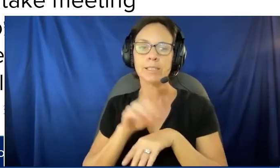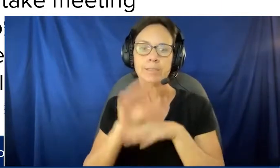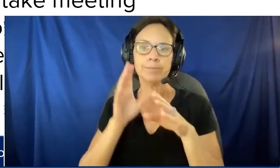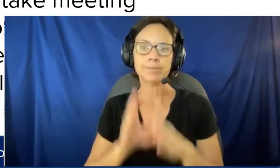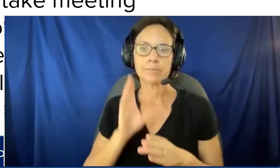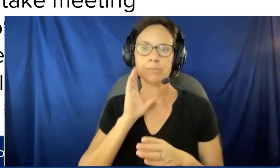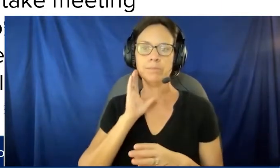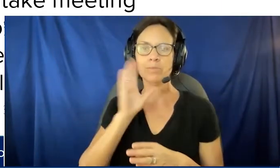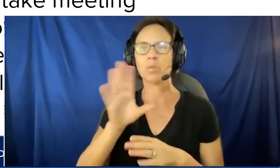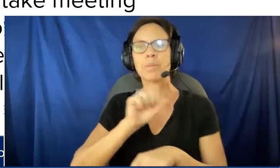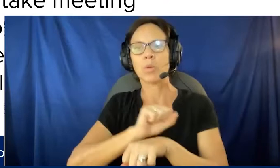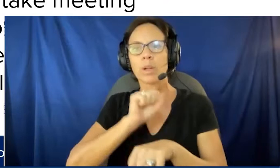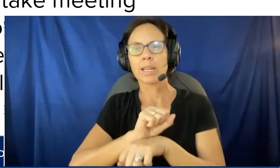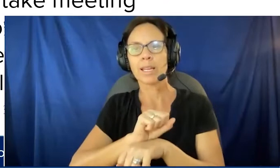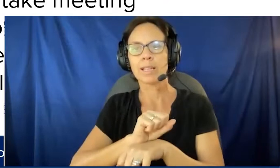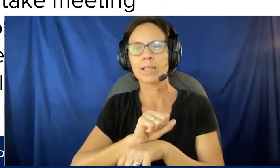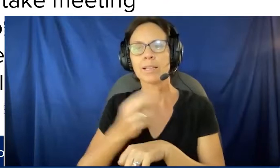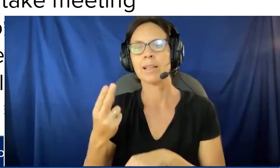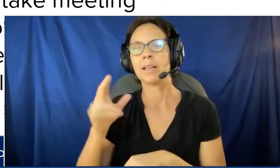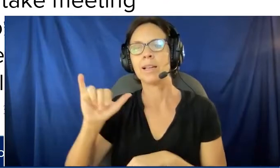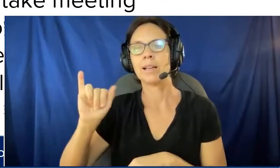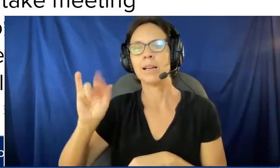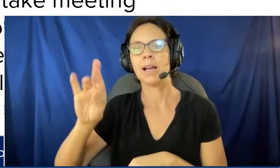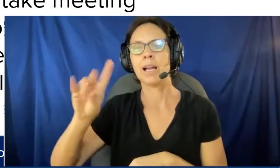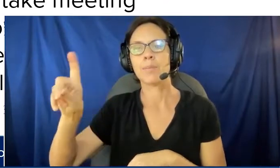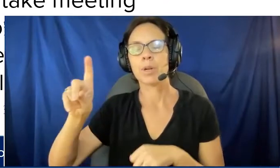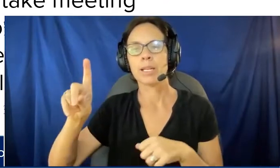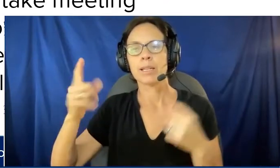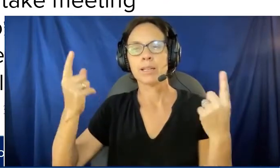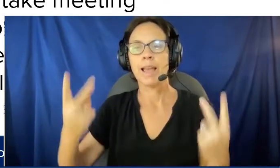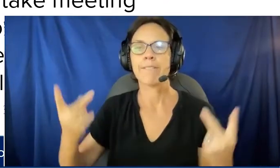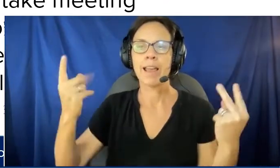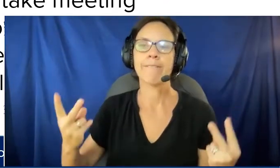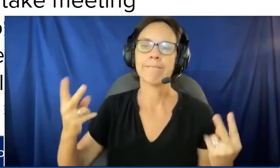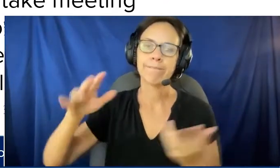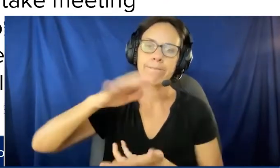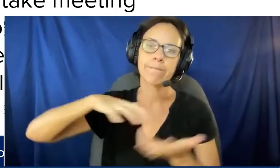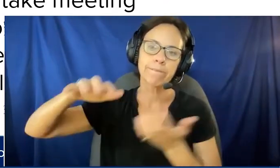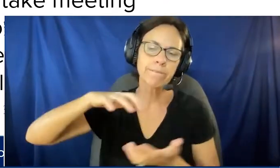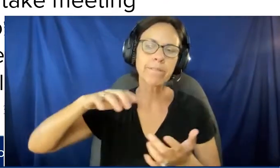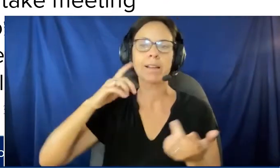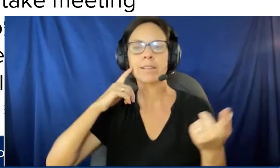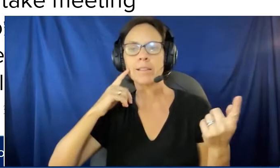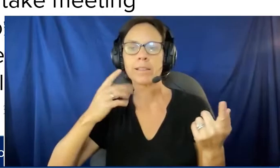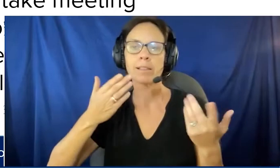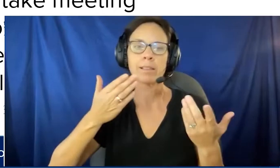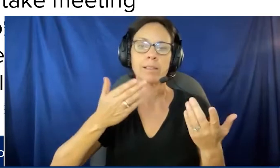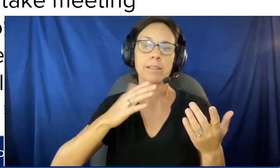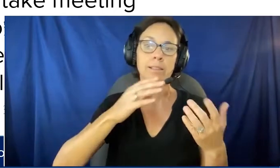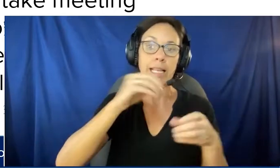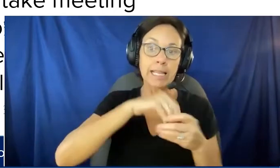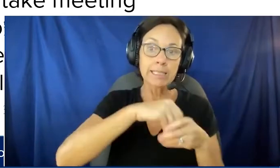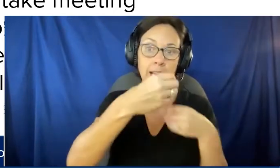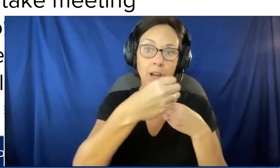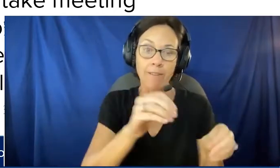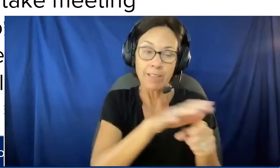a hybrid manner from their local offices. So they may not be in the local office all of the time. They may still